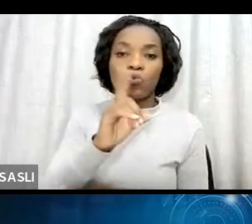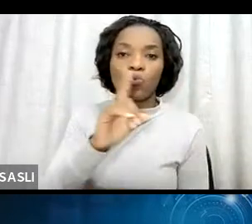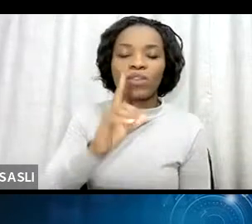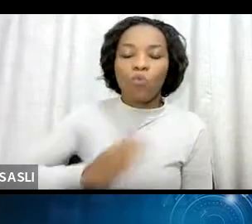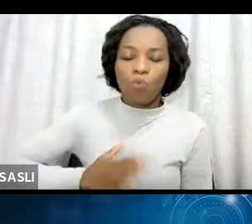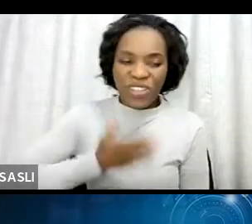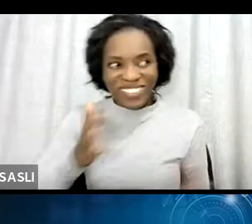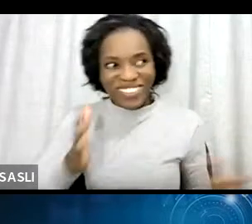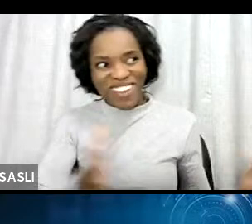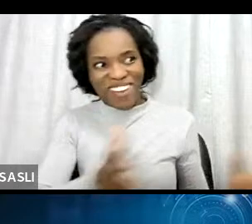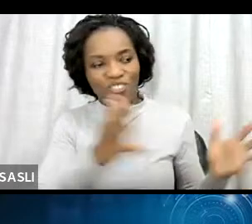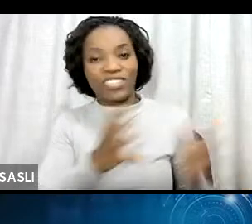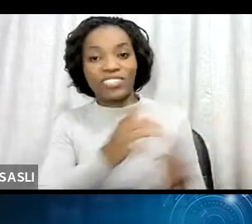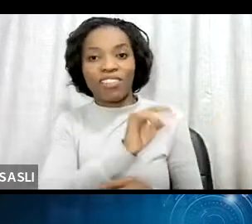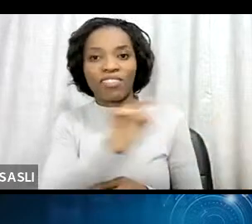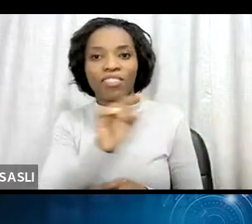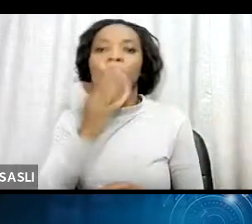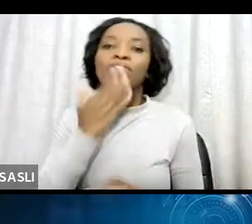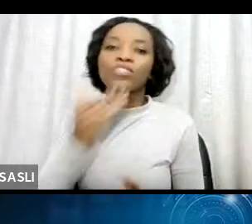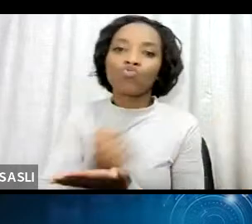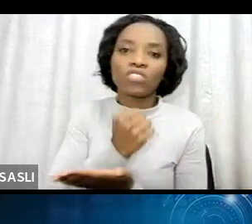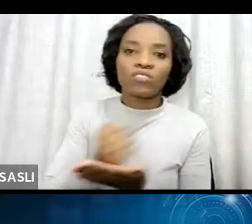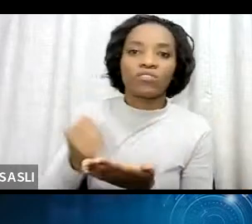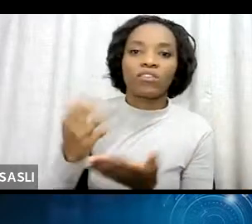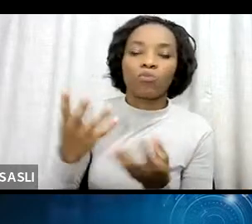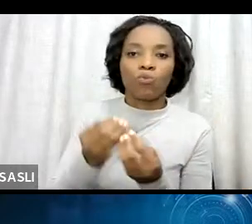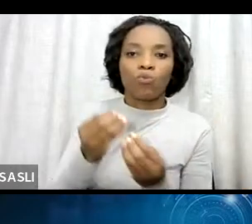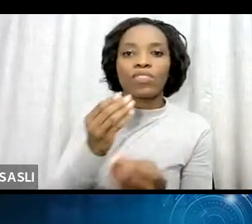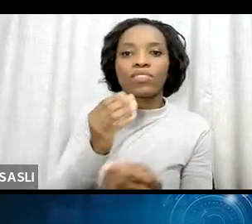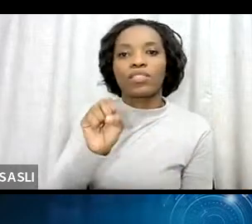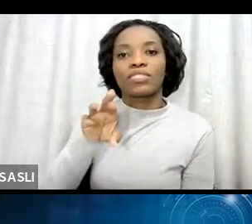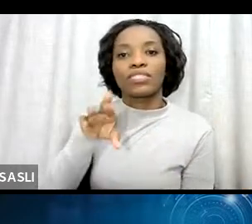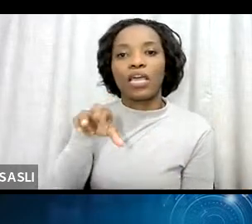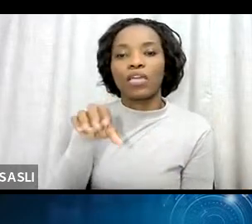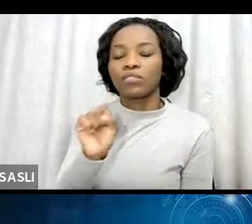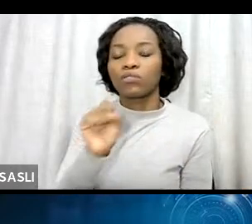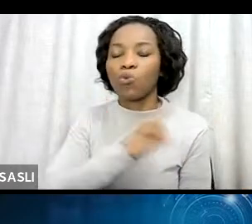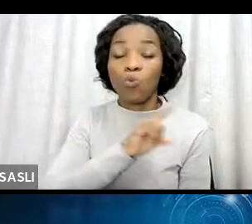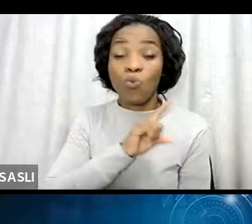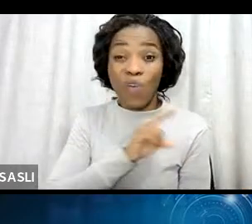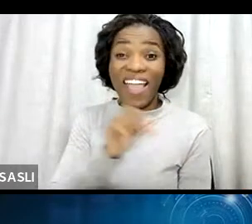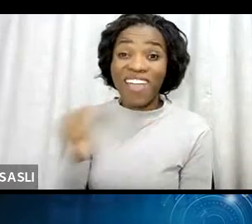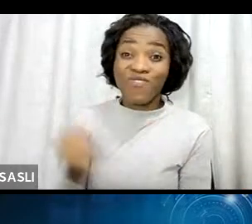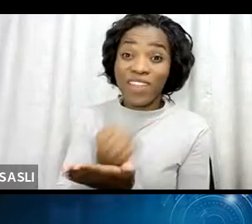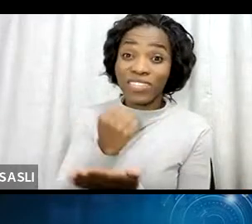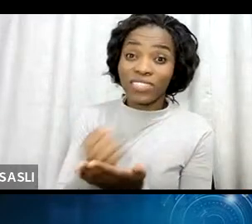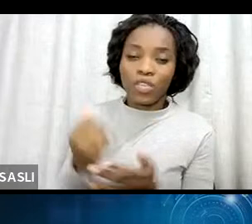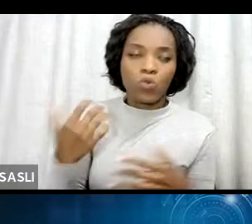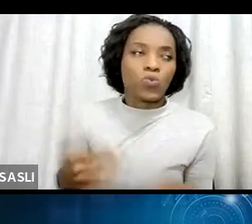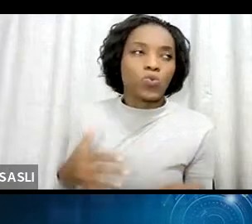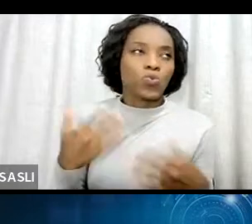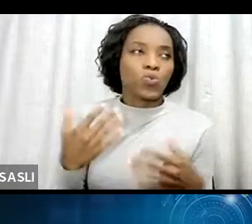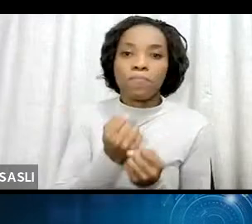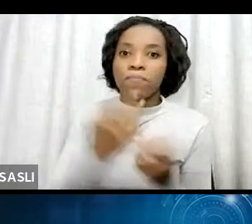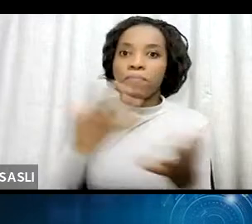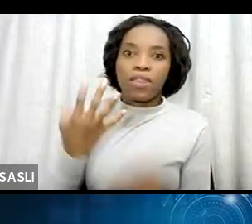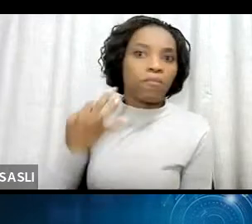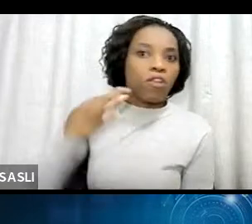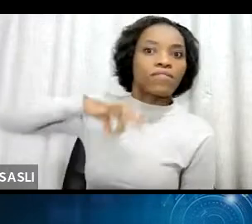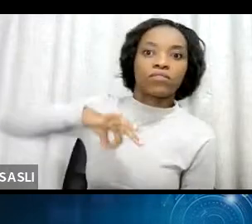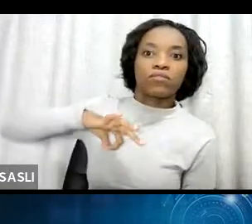traders to register with SARS. There's a lot of benefits that has been developed and made,